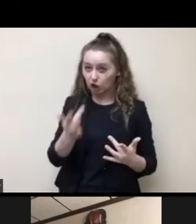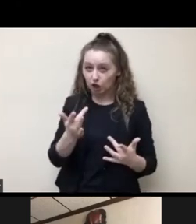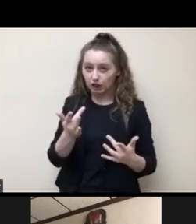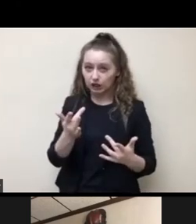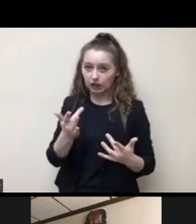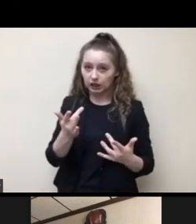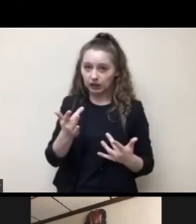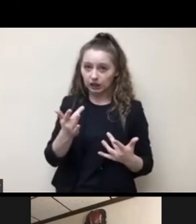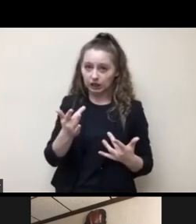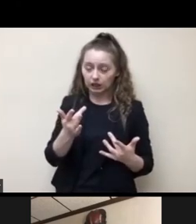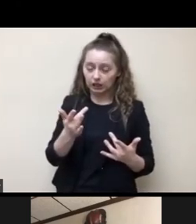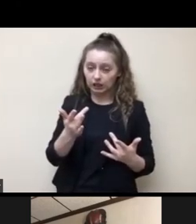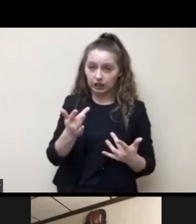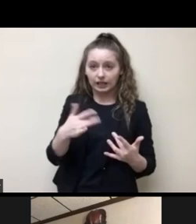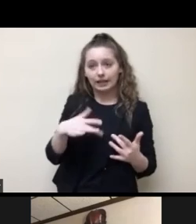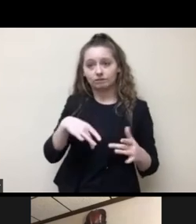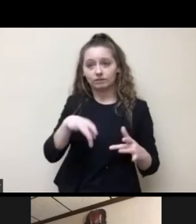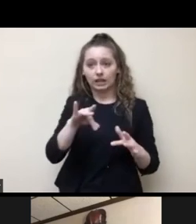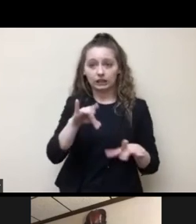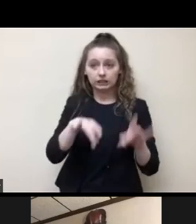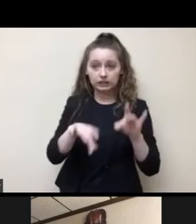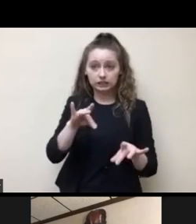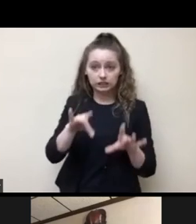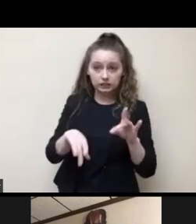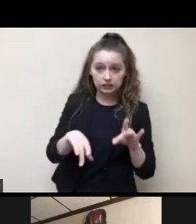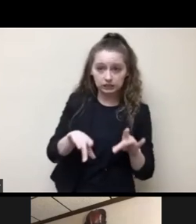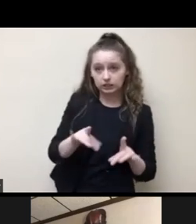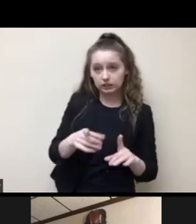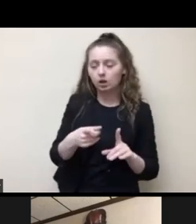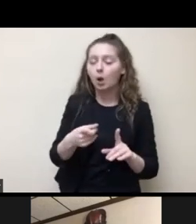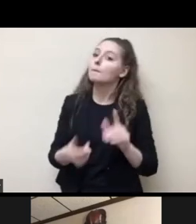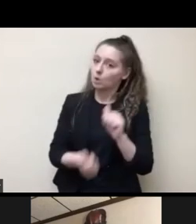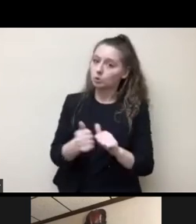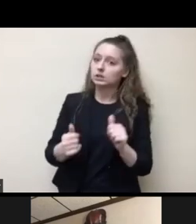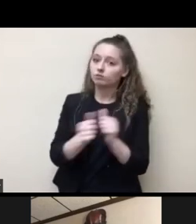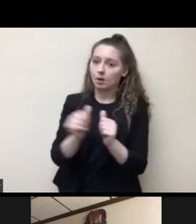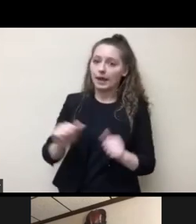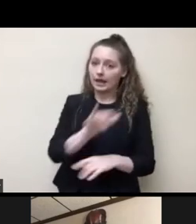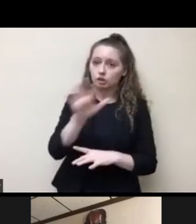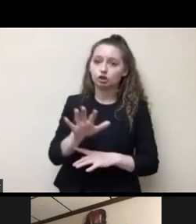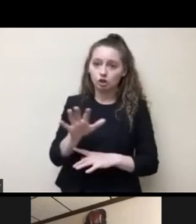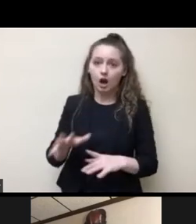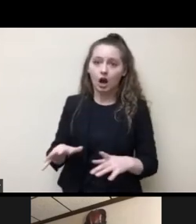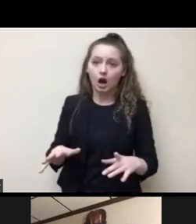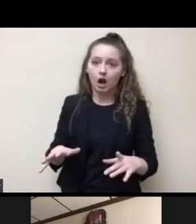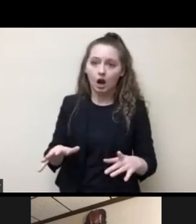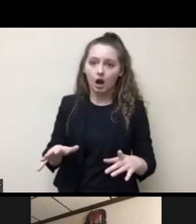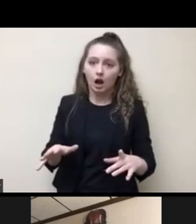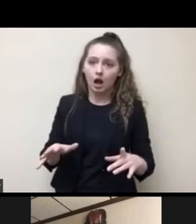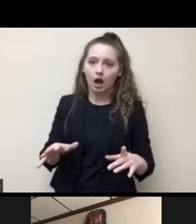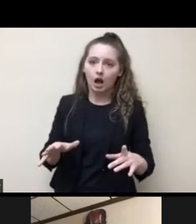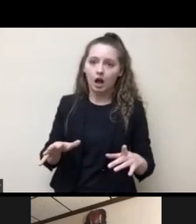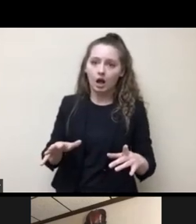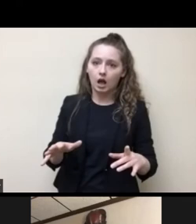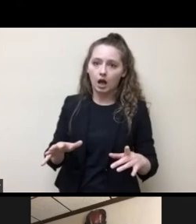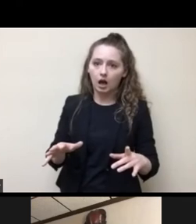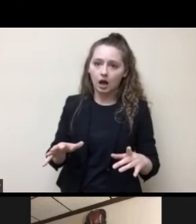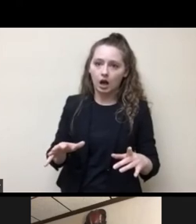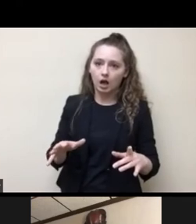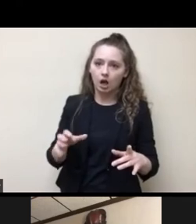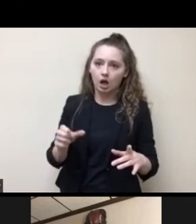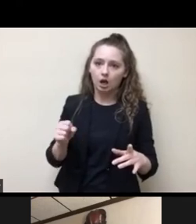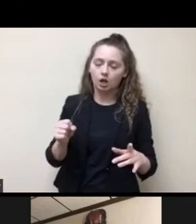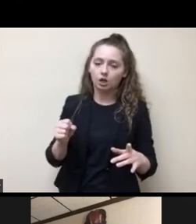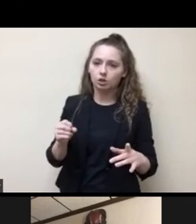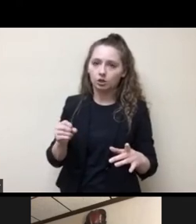findings that they're getting from mostly from Asia. It's where it usually starts coming about. So some years you hear the flu